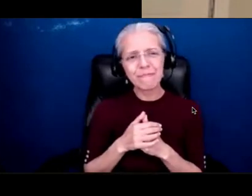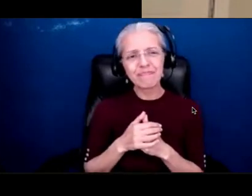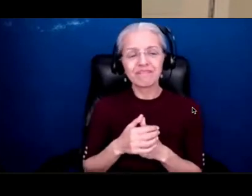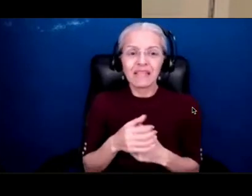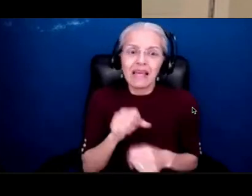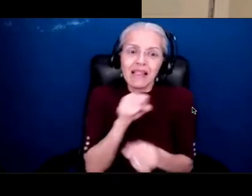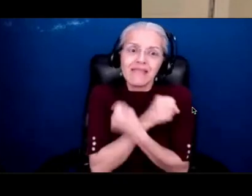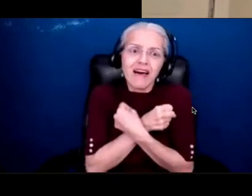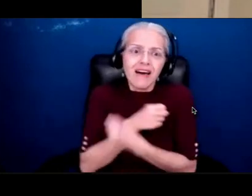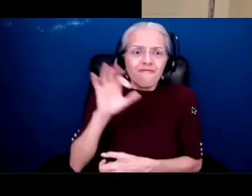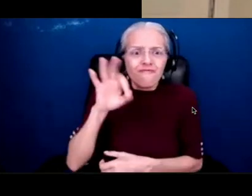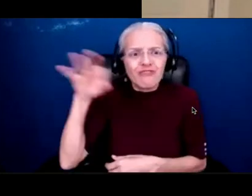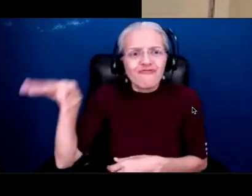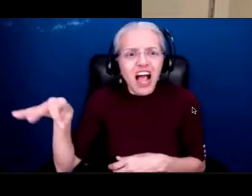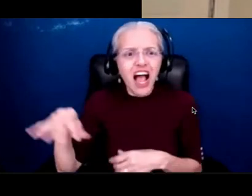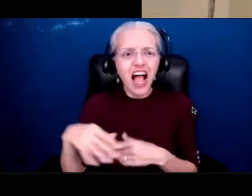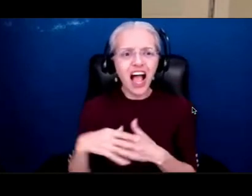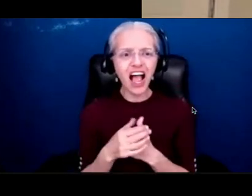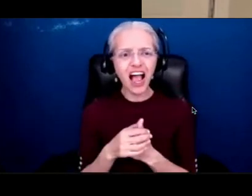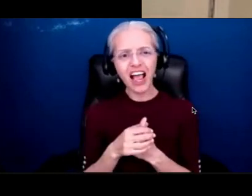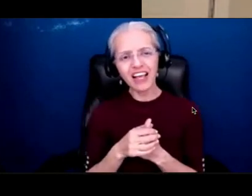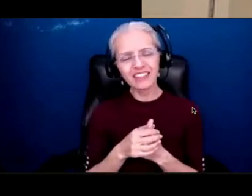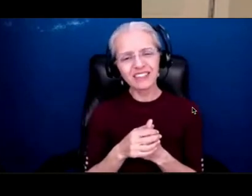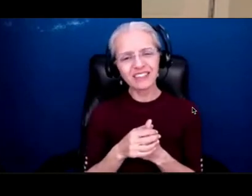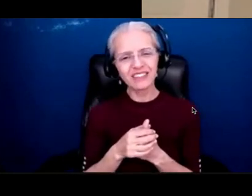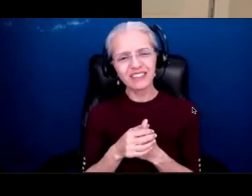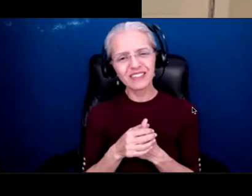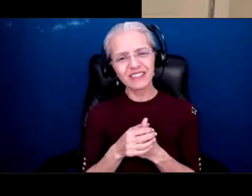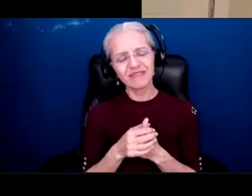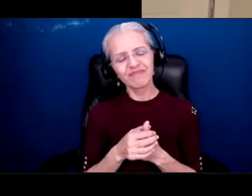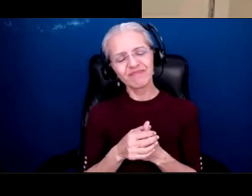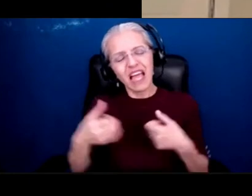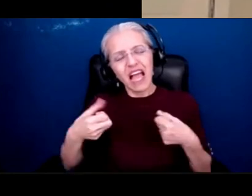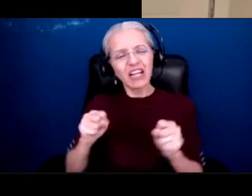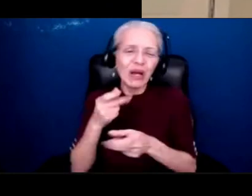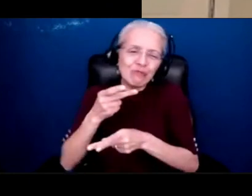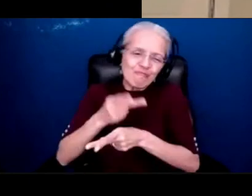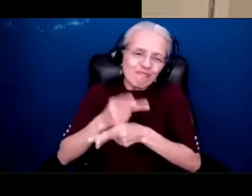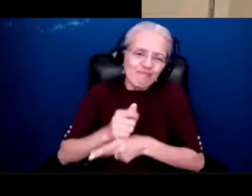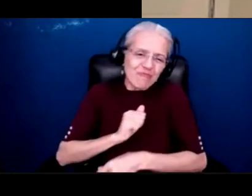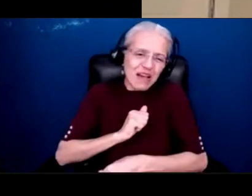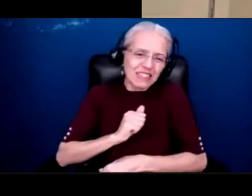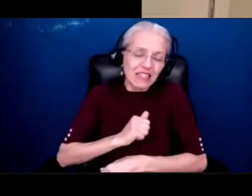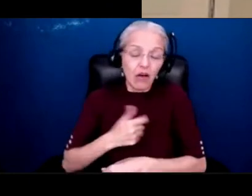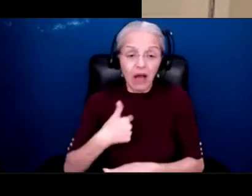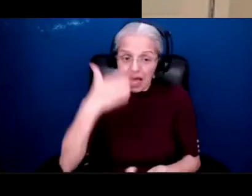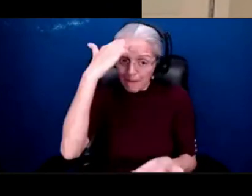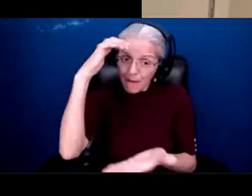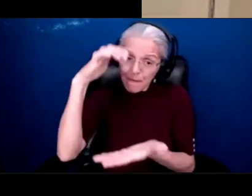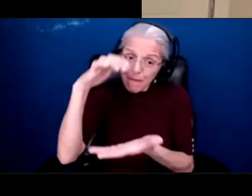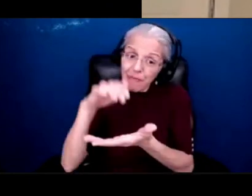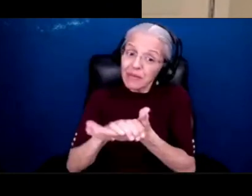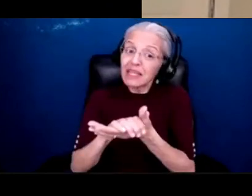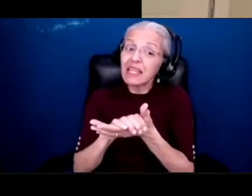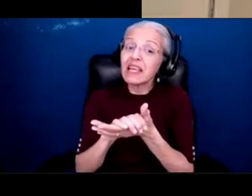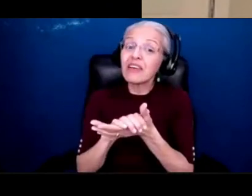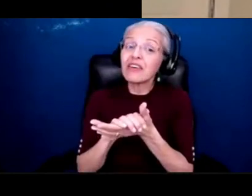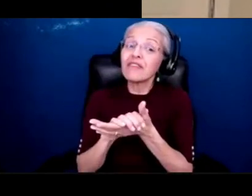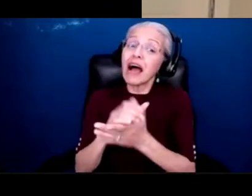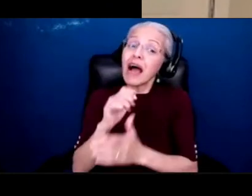joy in these. I try to treat myself. I'm a believer in ice